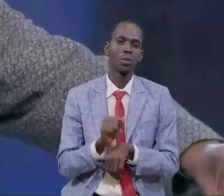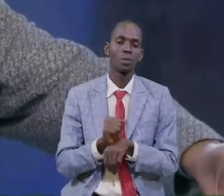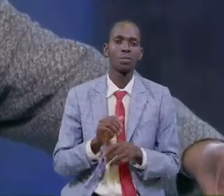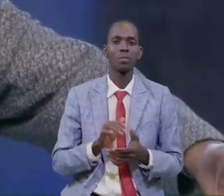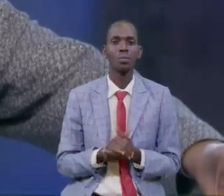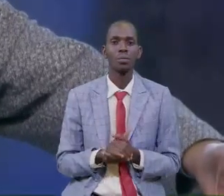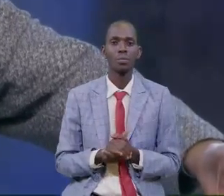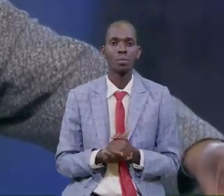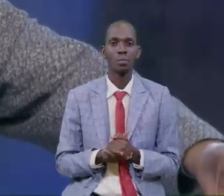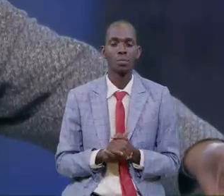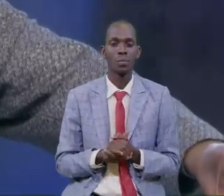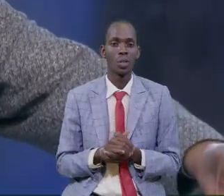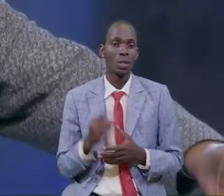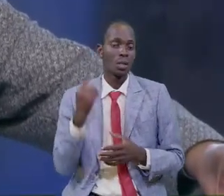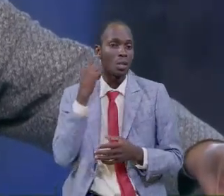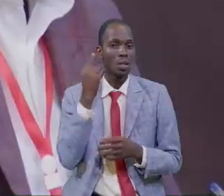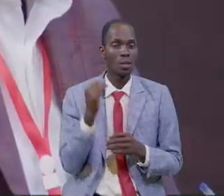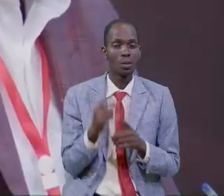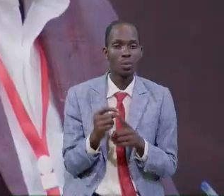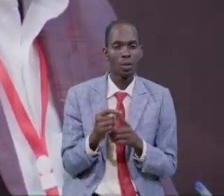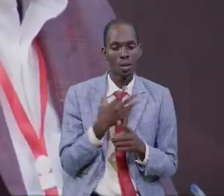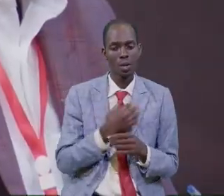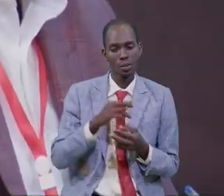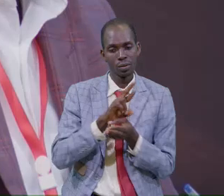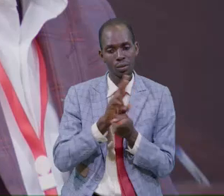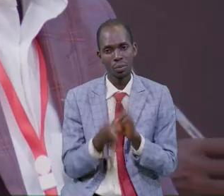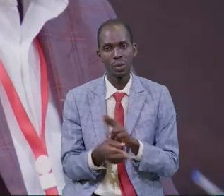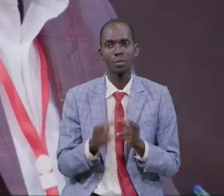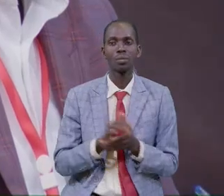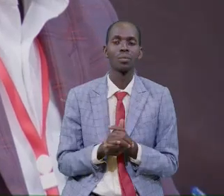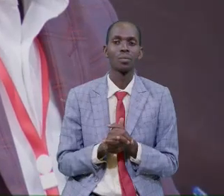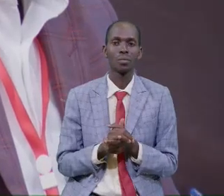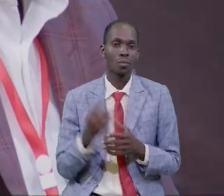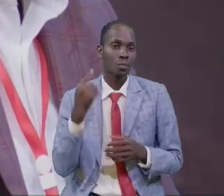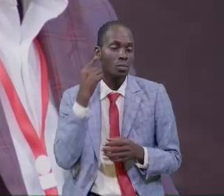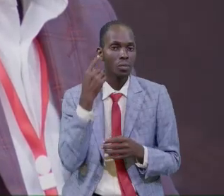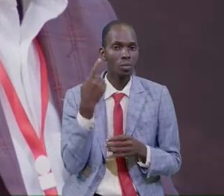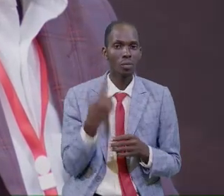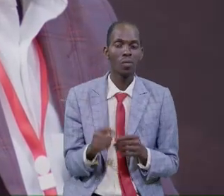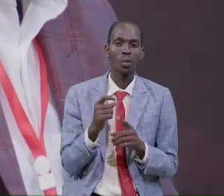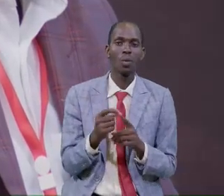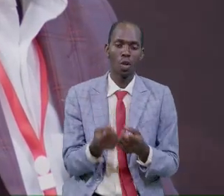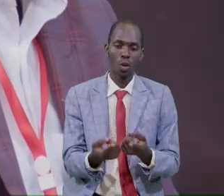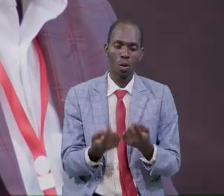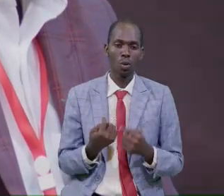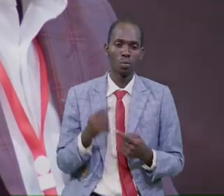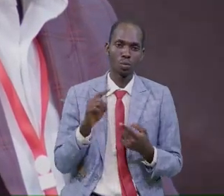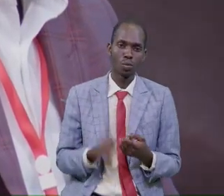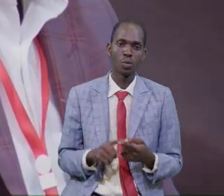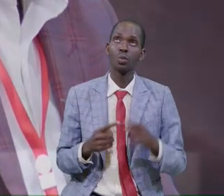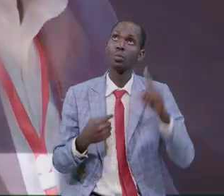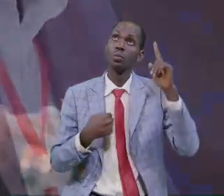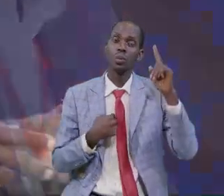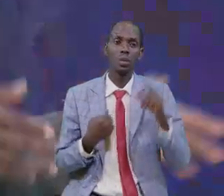Hear the word, repent. Hear the word, come unto me. Hear the